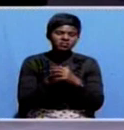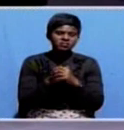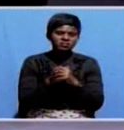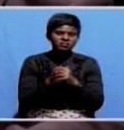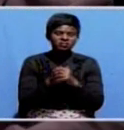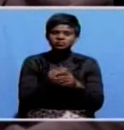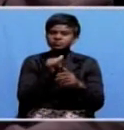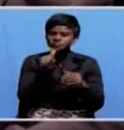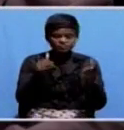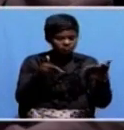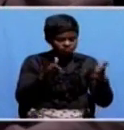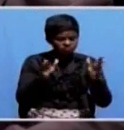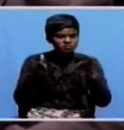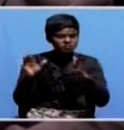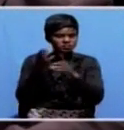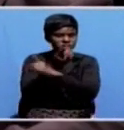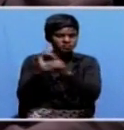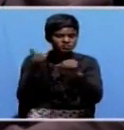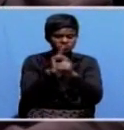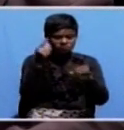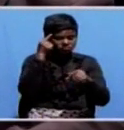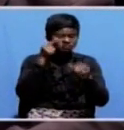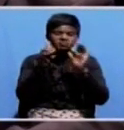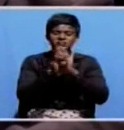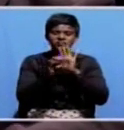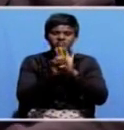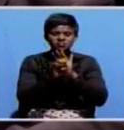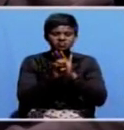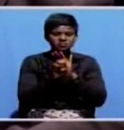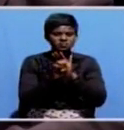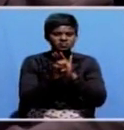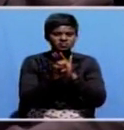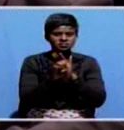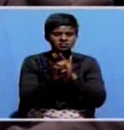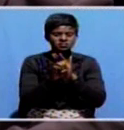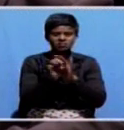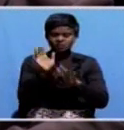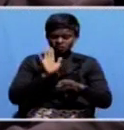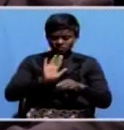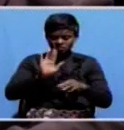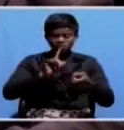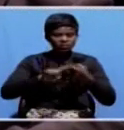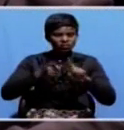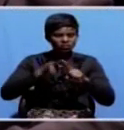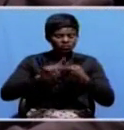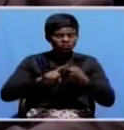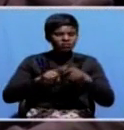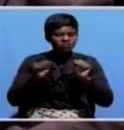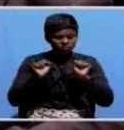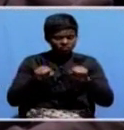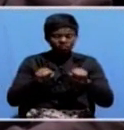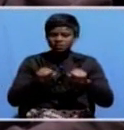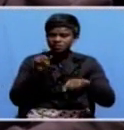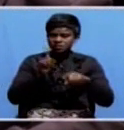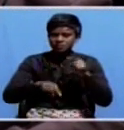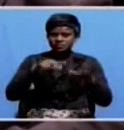not allowing democracy, for example, by telling his friends that they couldn't stand for